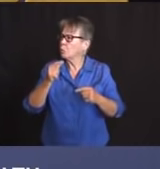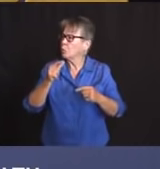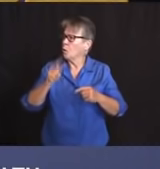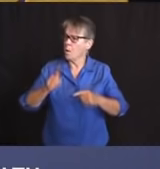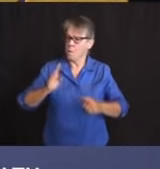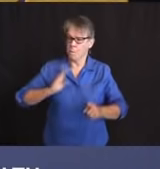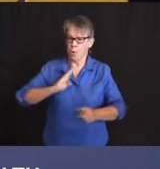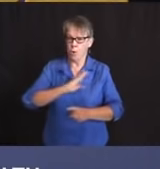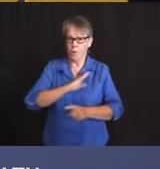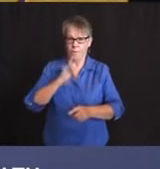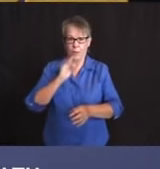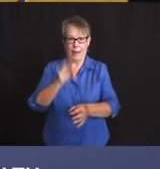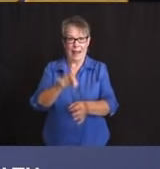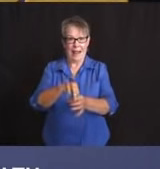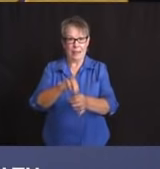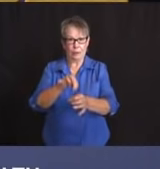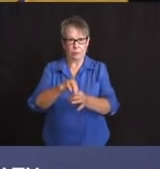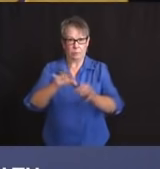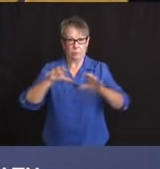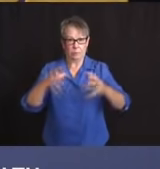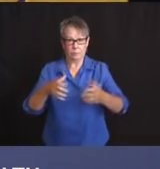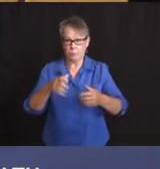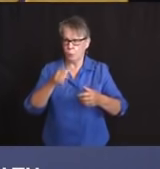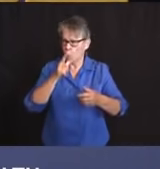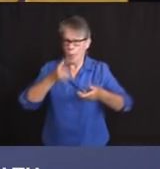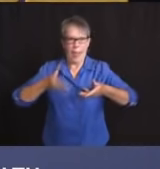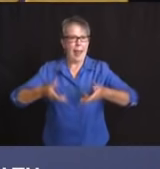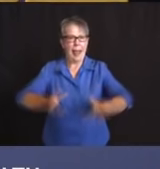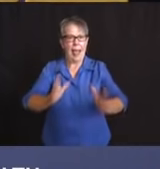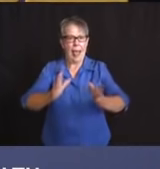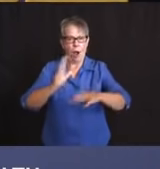And so you're faced with a very significant